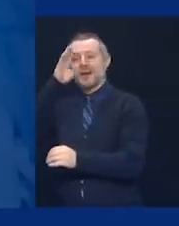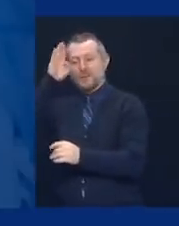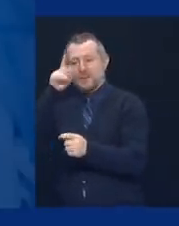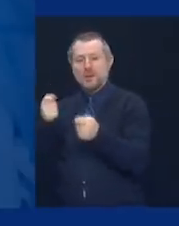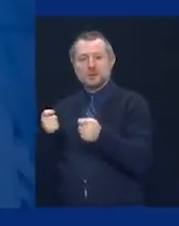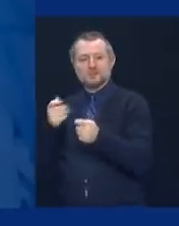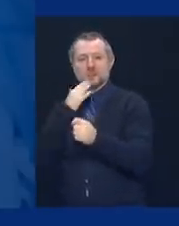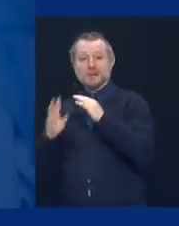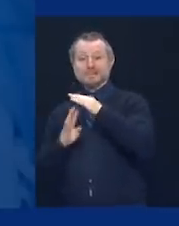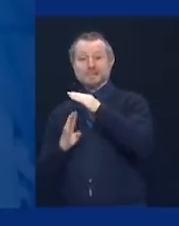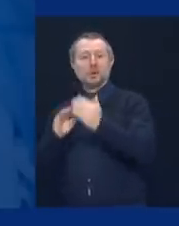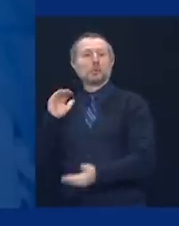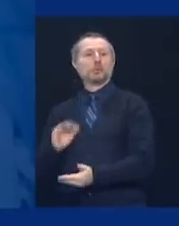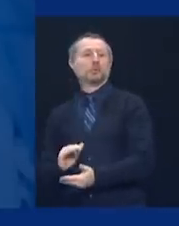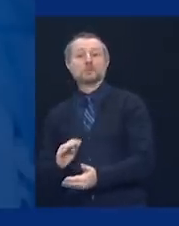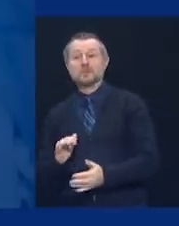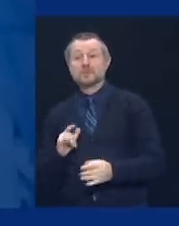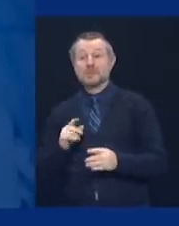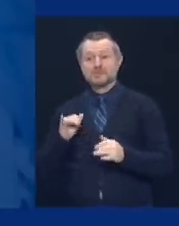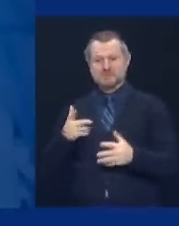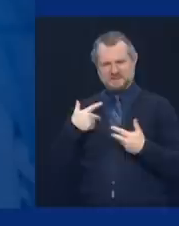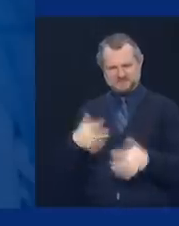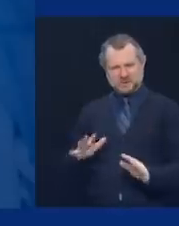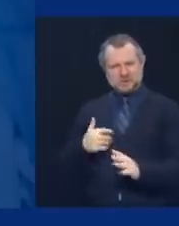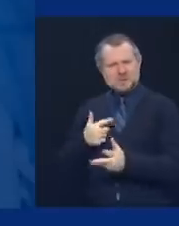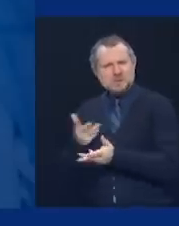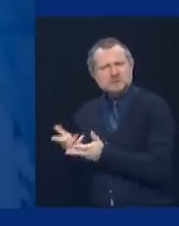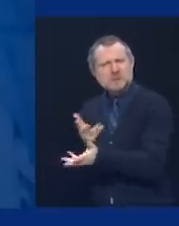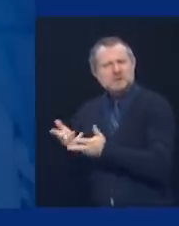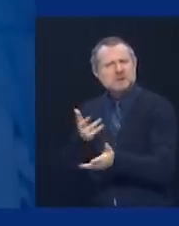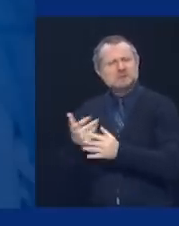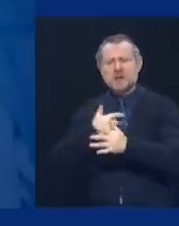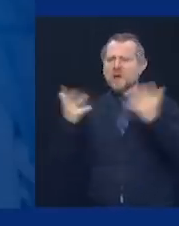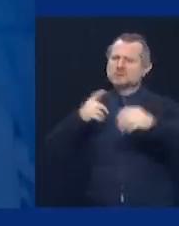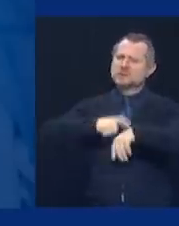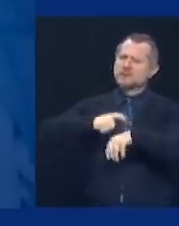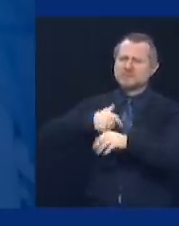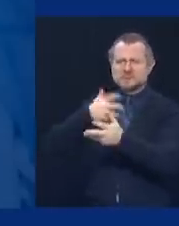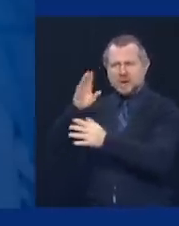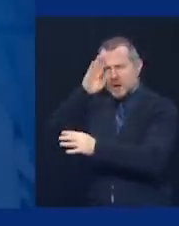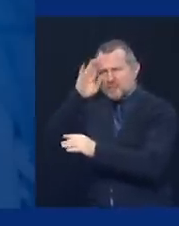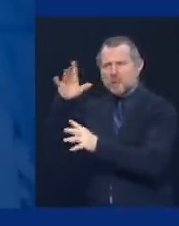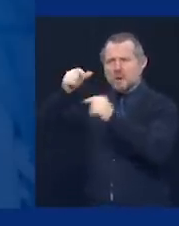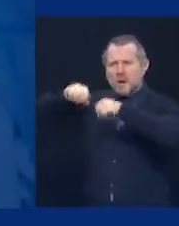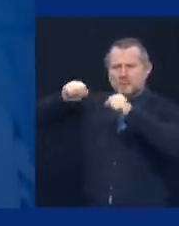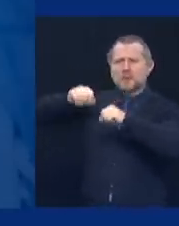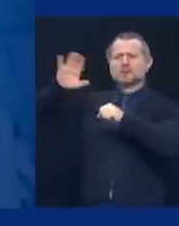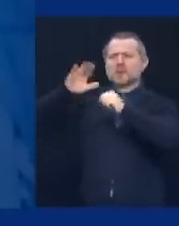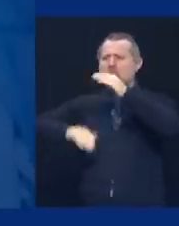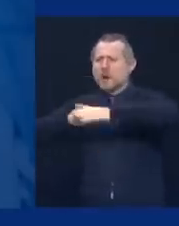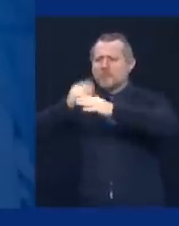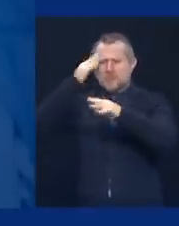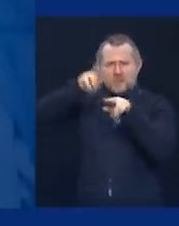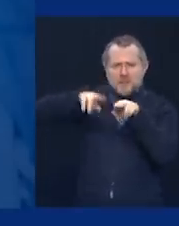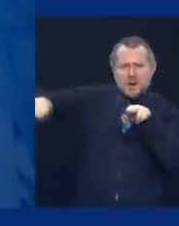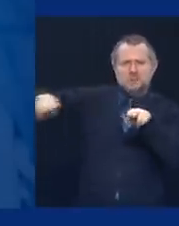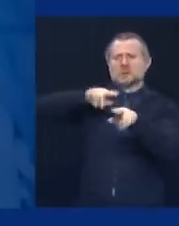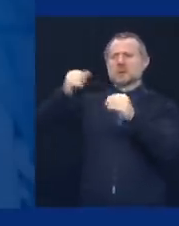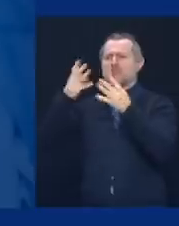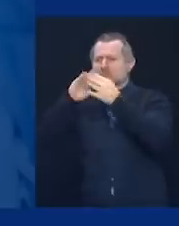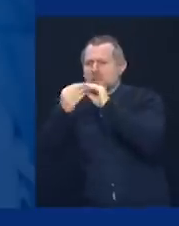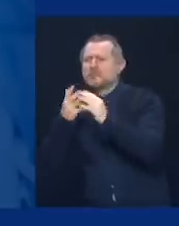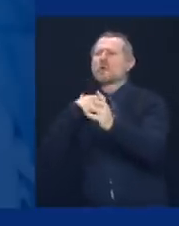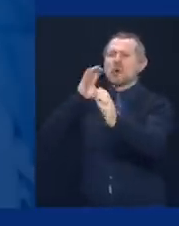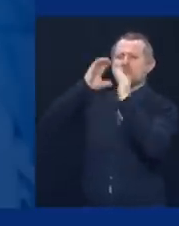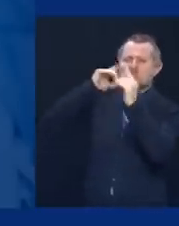lot of time working with the hospitals, their capacity, their communication, their ability to deal